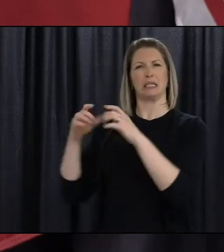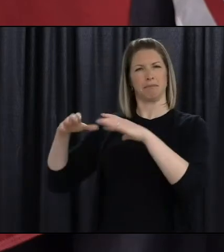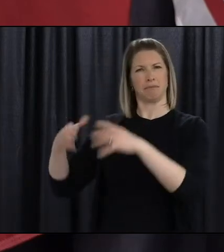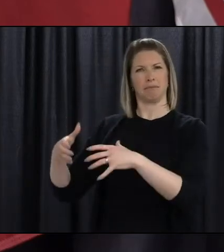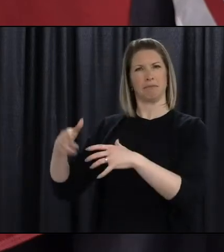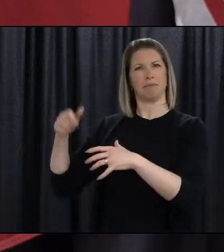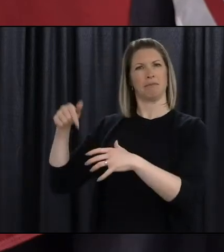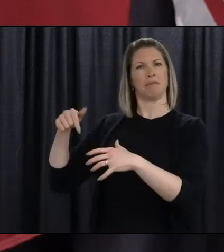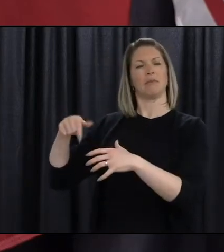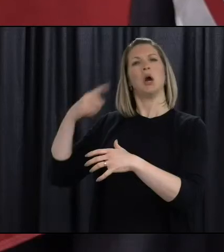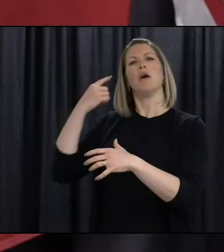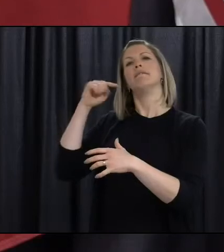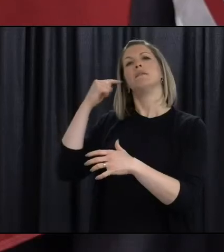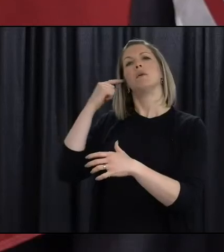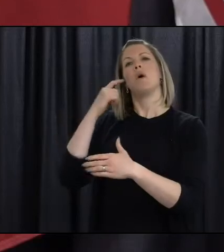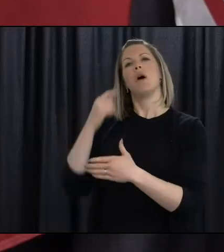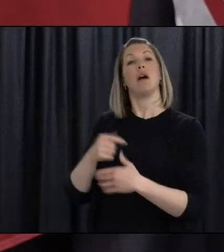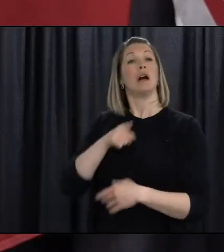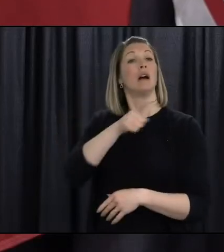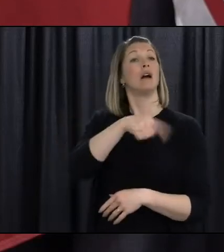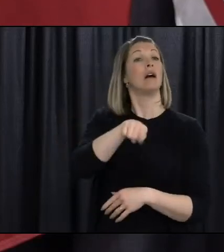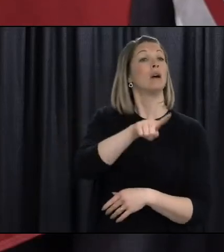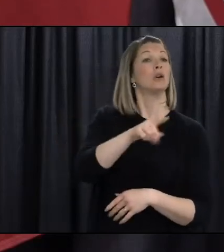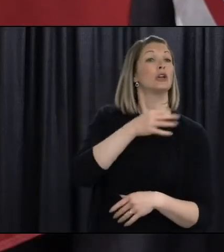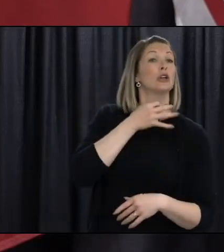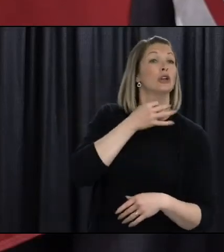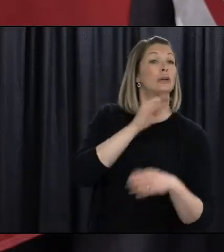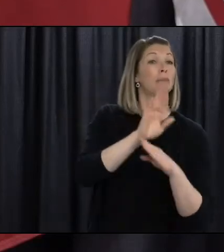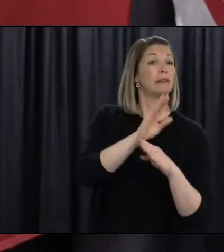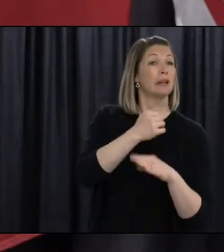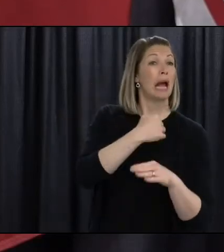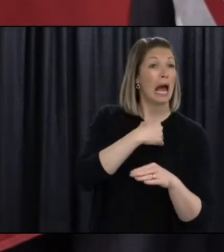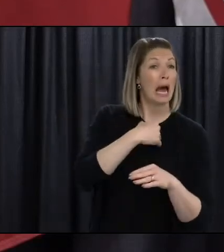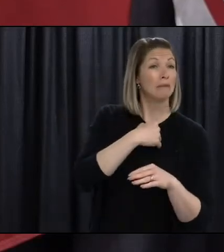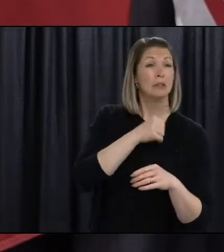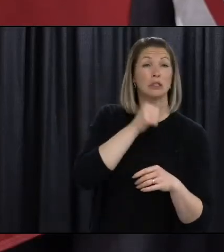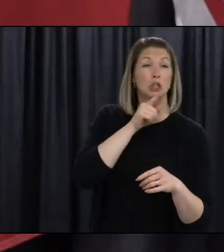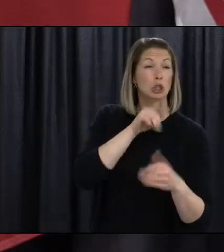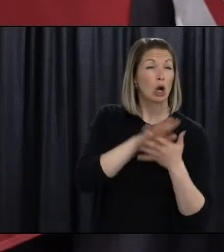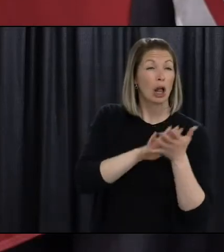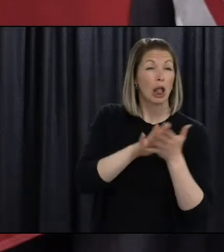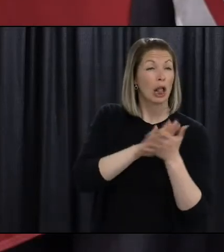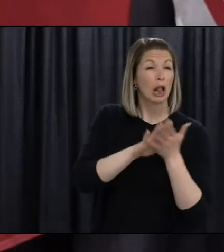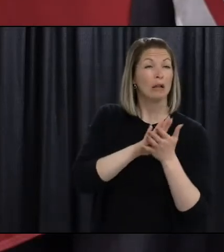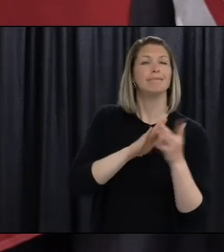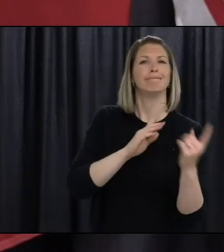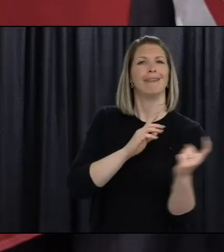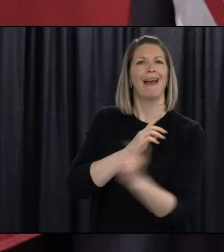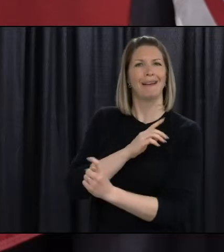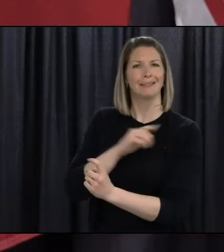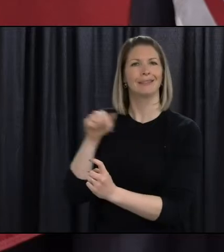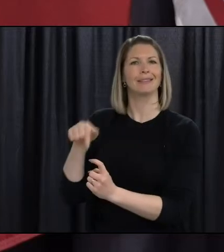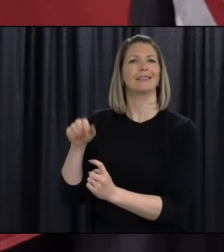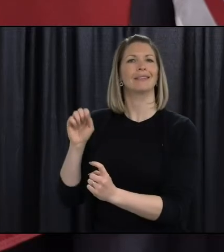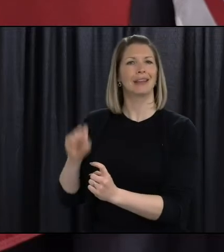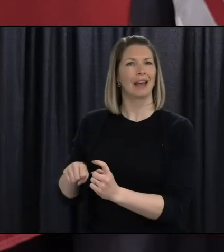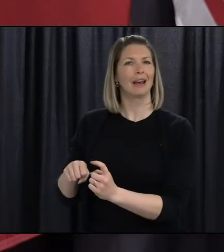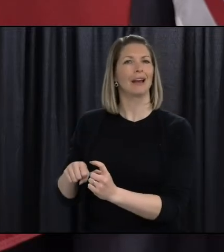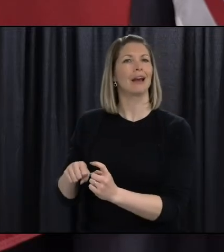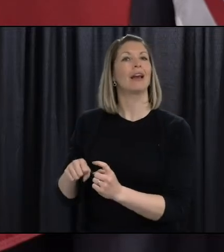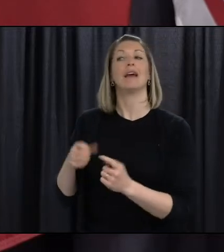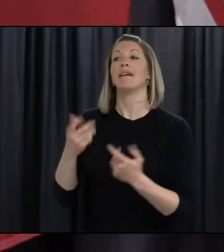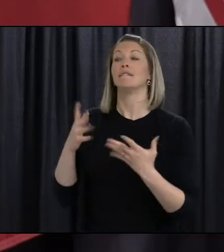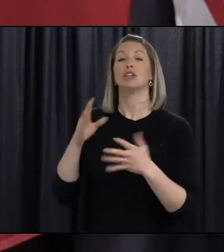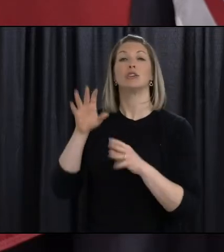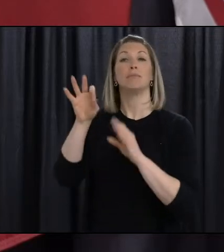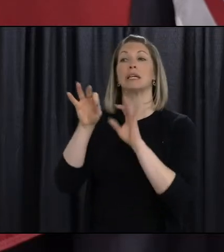specifically to help answer questions from our business community. Now, to put that in context, we have our public health officials that are led